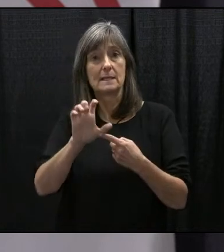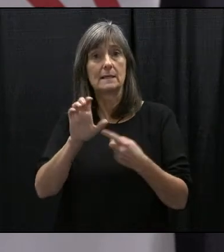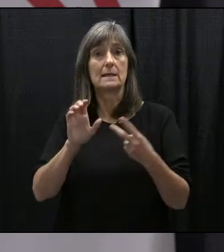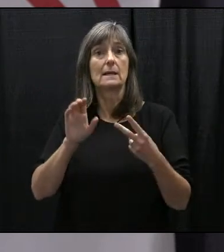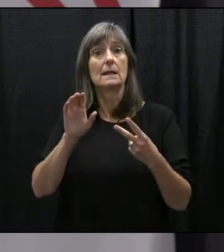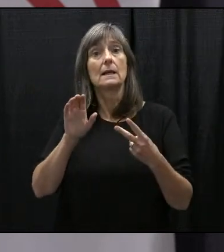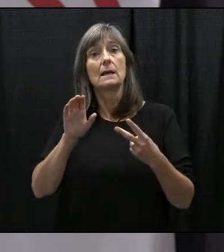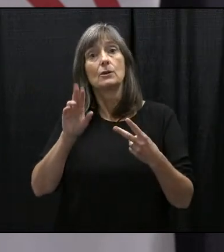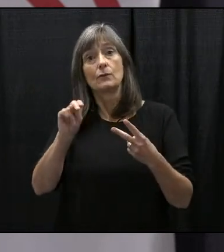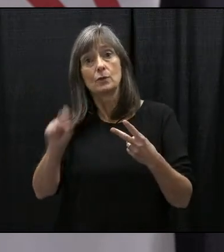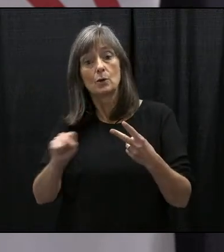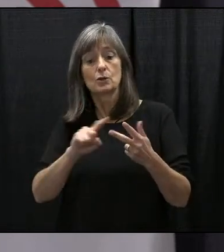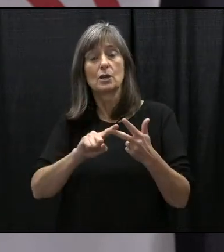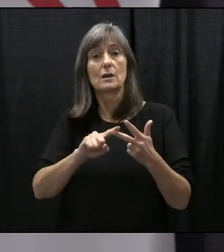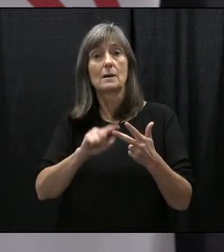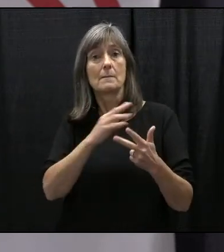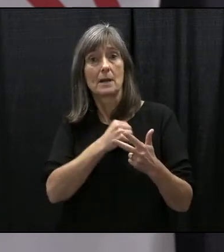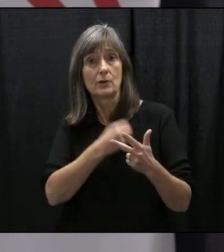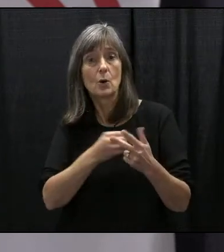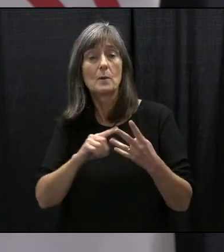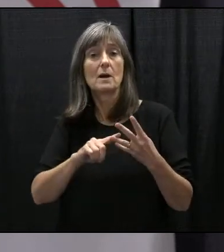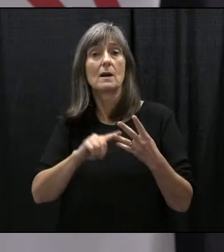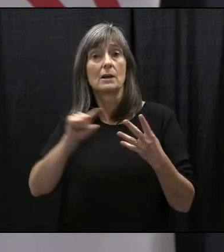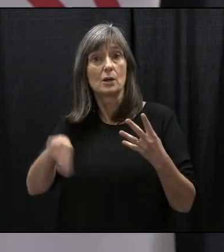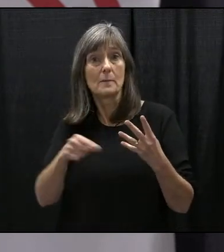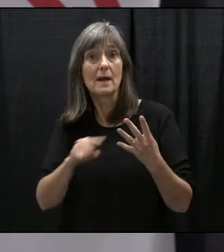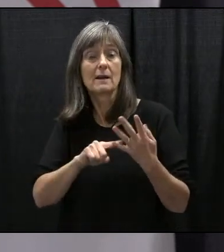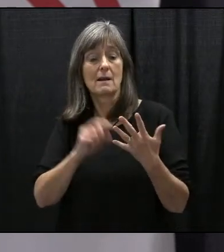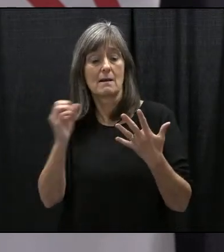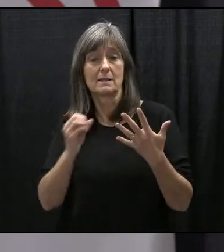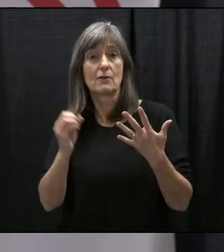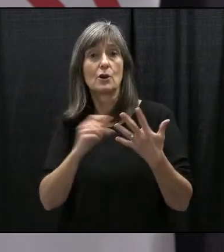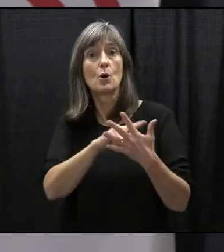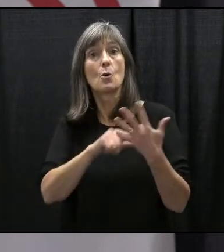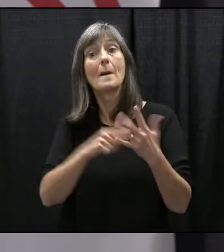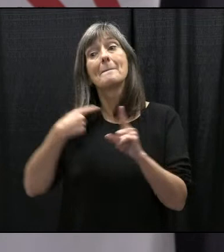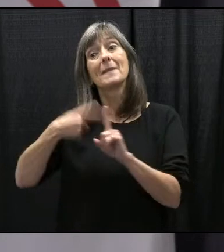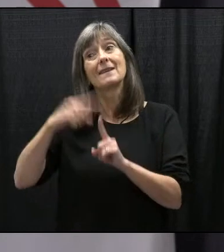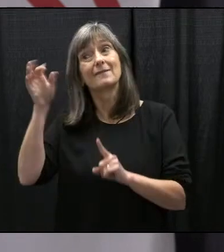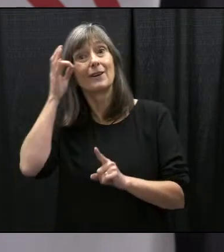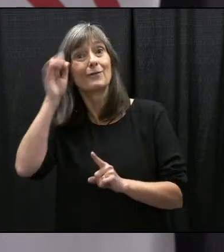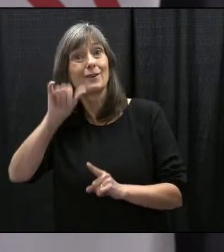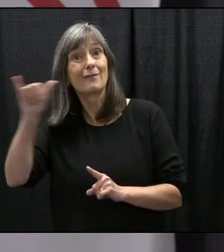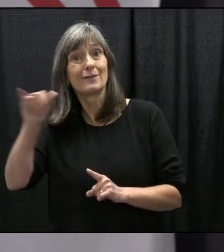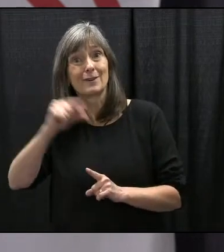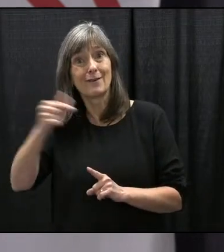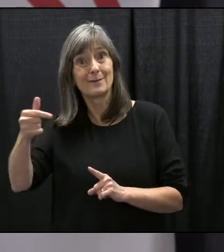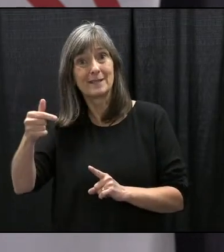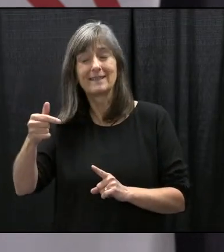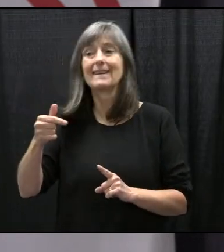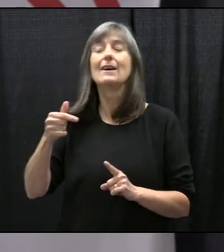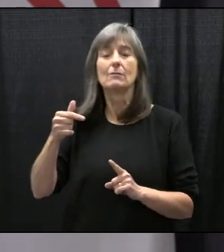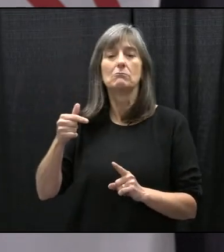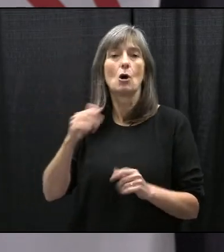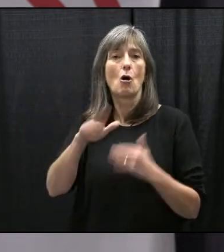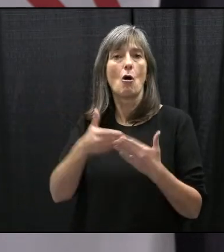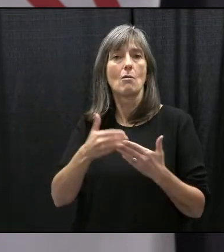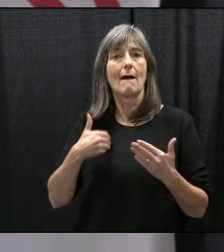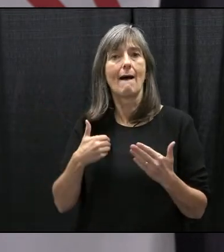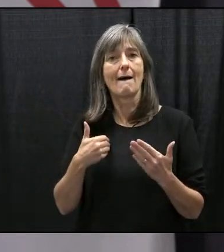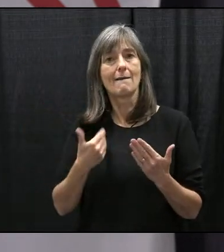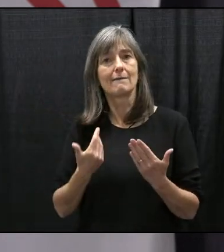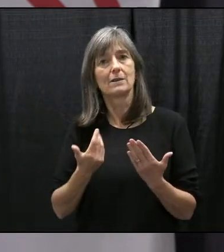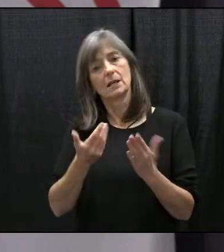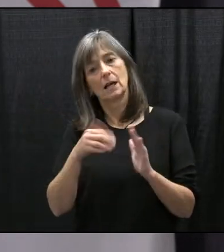Manitoba, Ontario, and Quebec, as well as the federal government, in having such legislation focused specifically on advancing